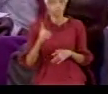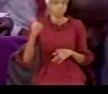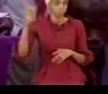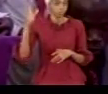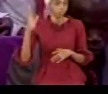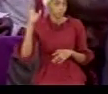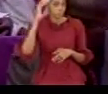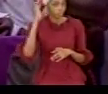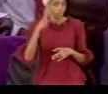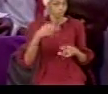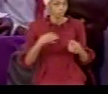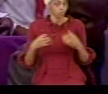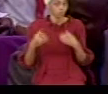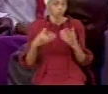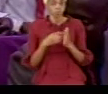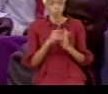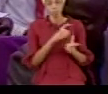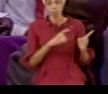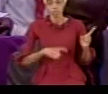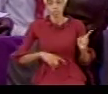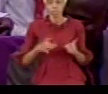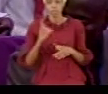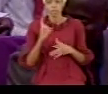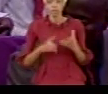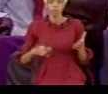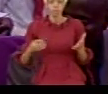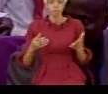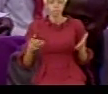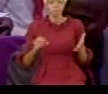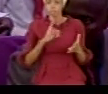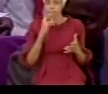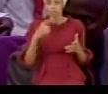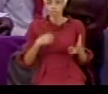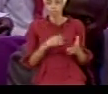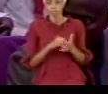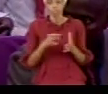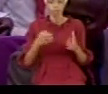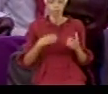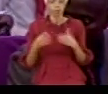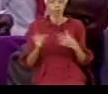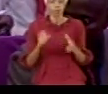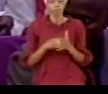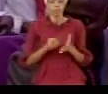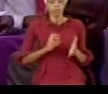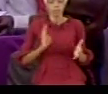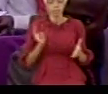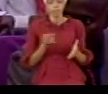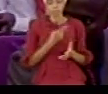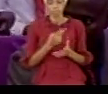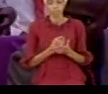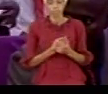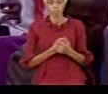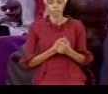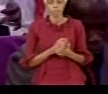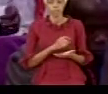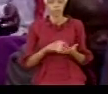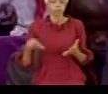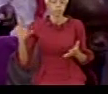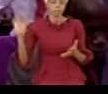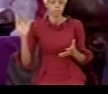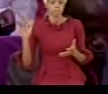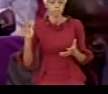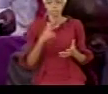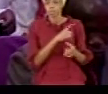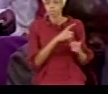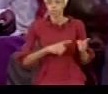murmurings against the Lord. And what are we that ye murmur against us? Verse 11 to 13. And the Lord spake unto